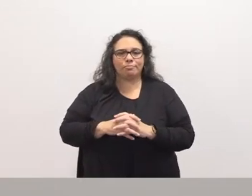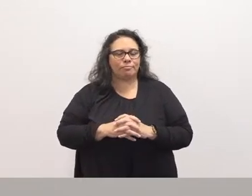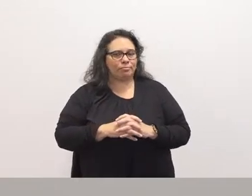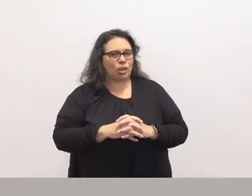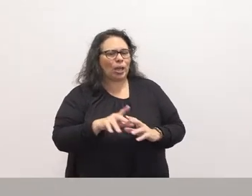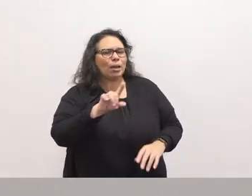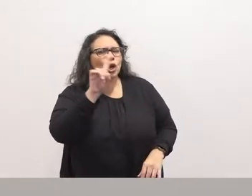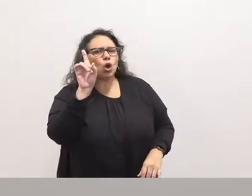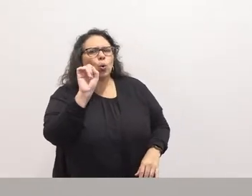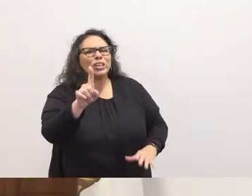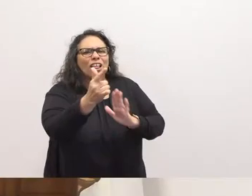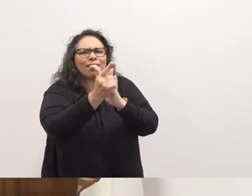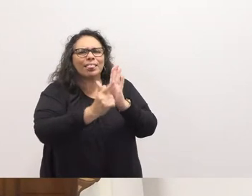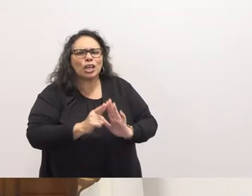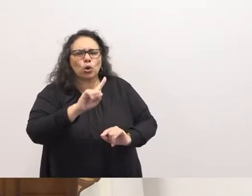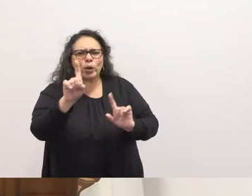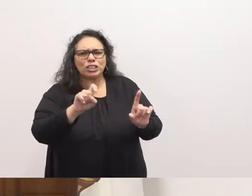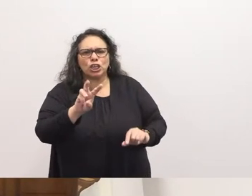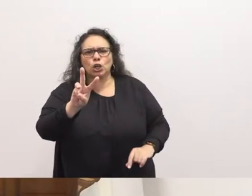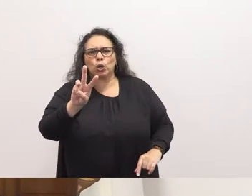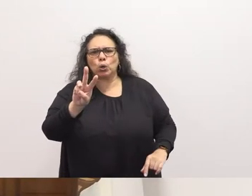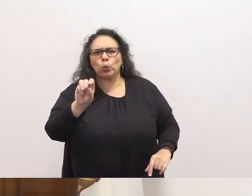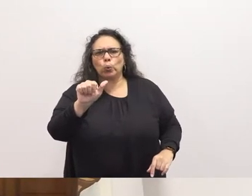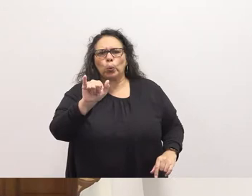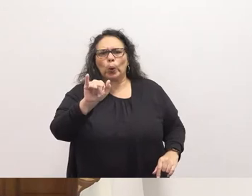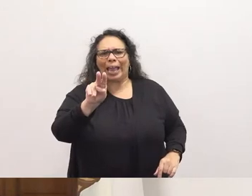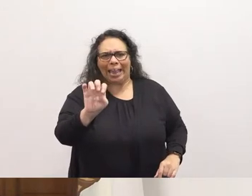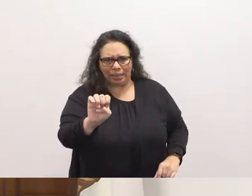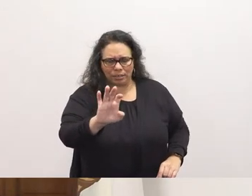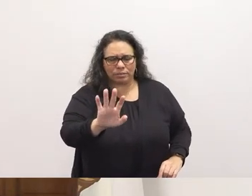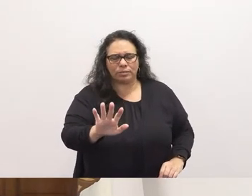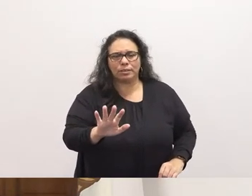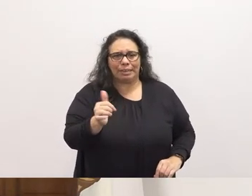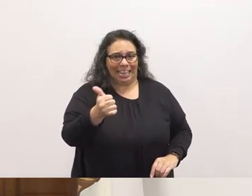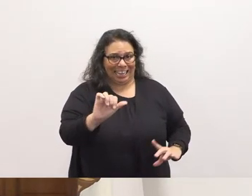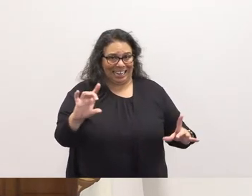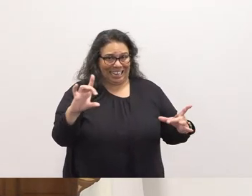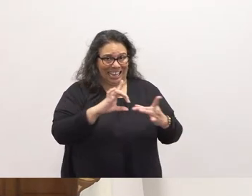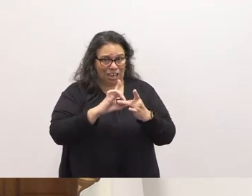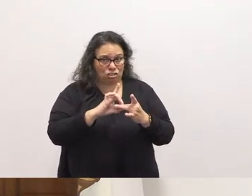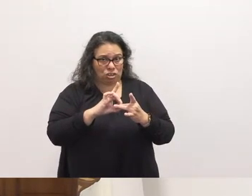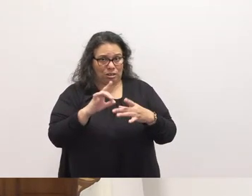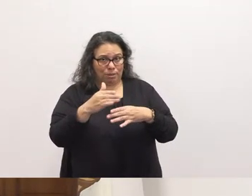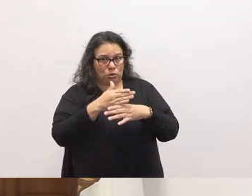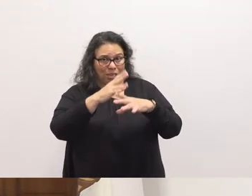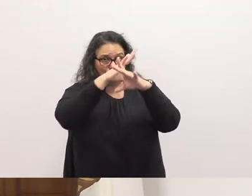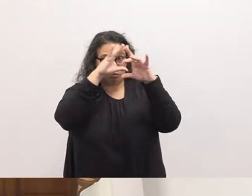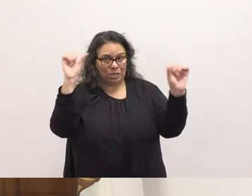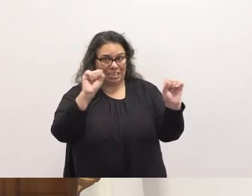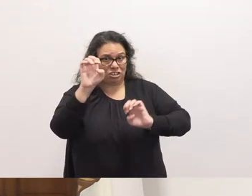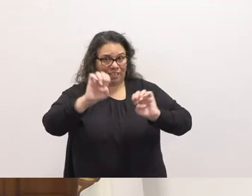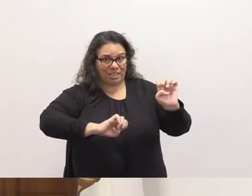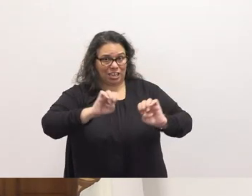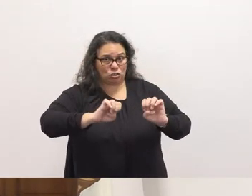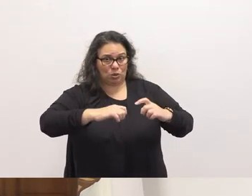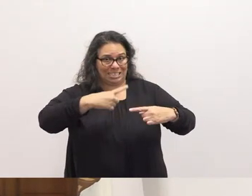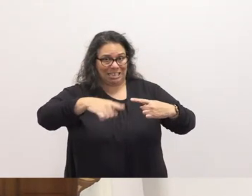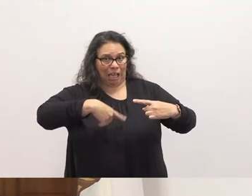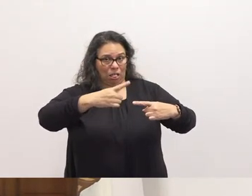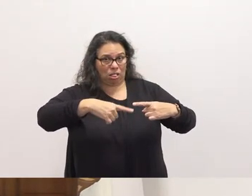So question, legal question, Wayne, is there any connection between the superintendent's evaluation cycle